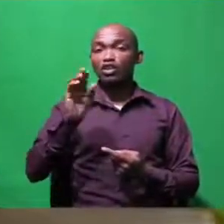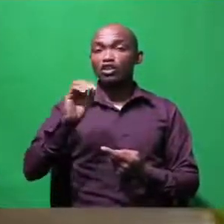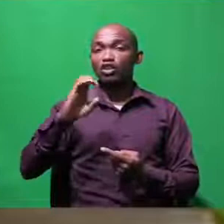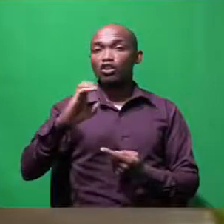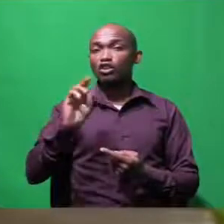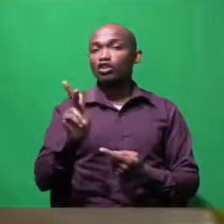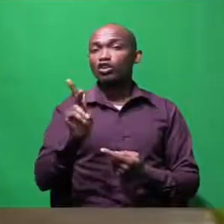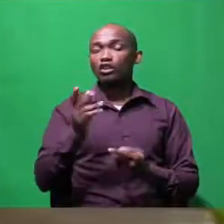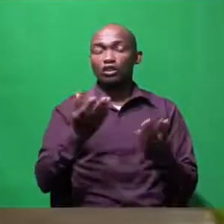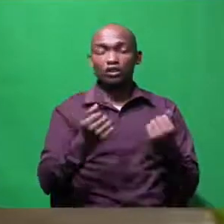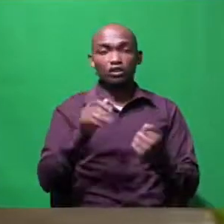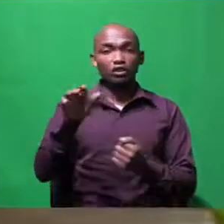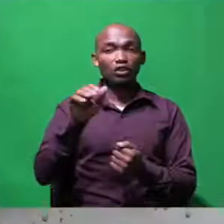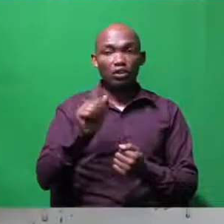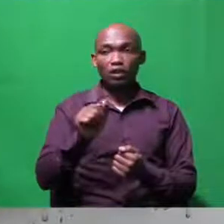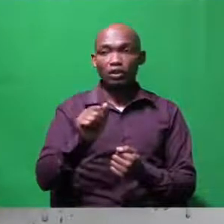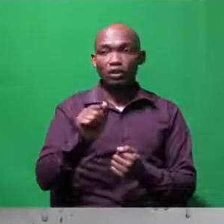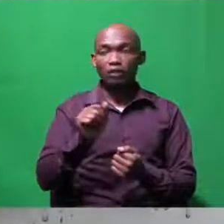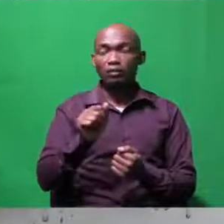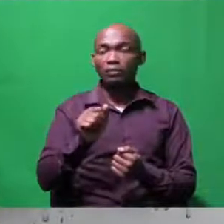a mother